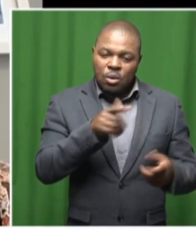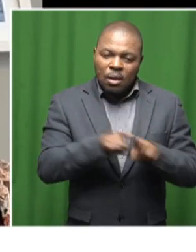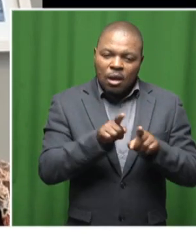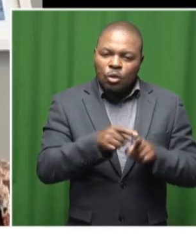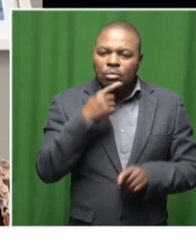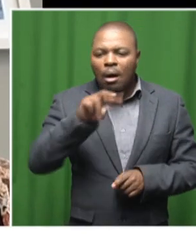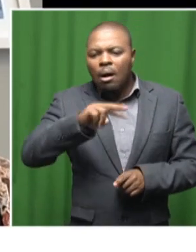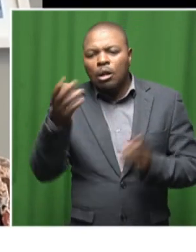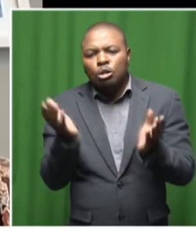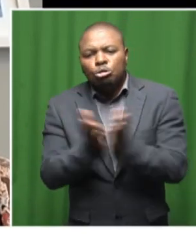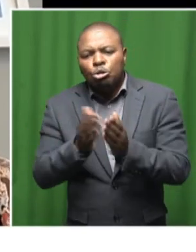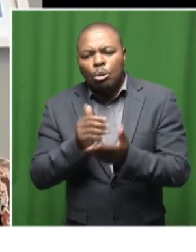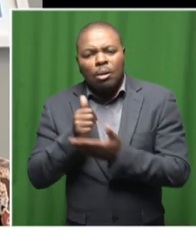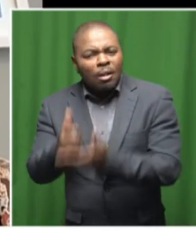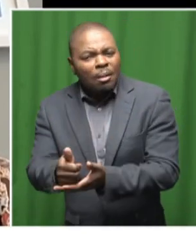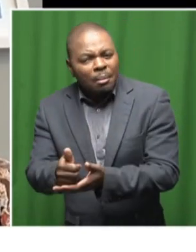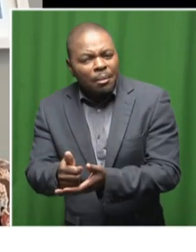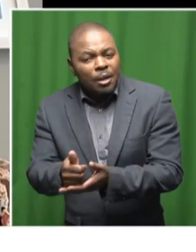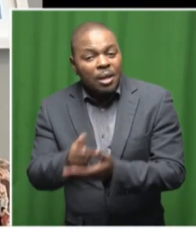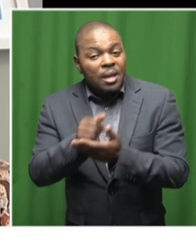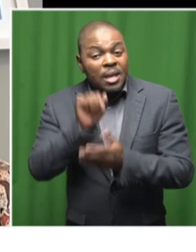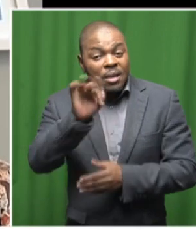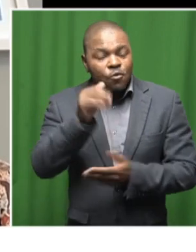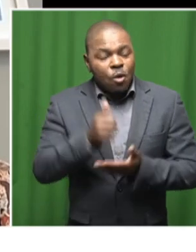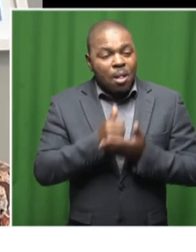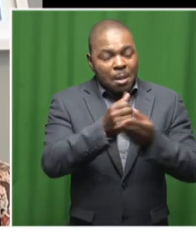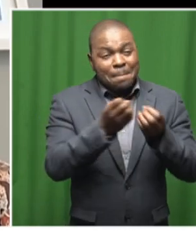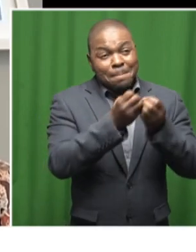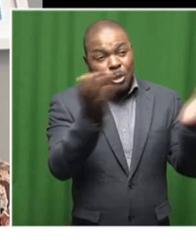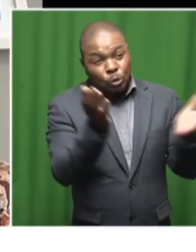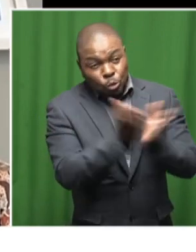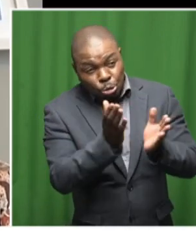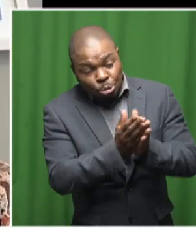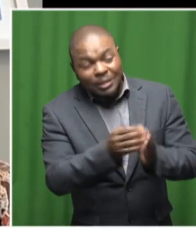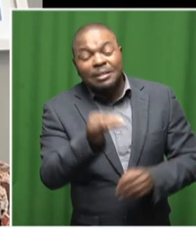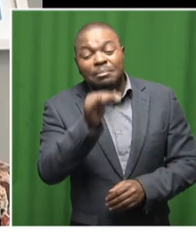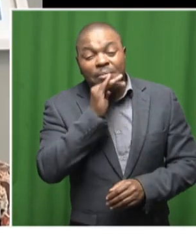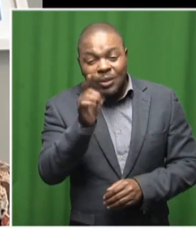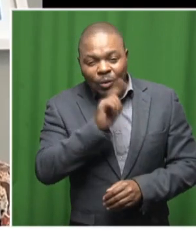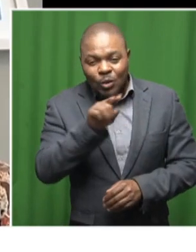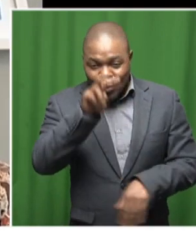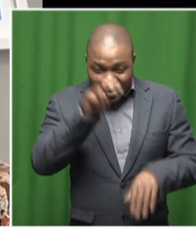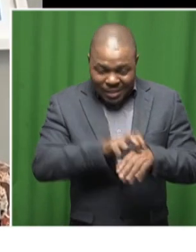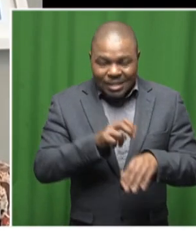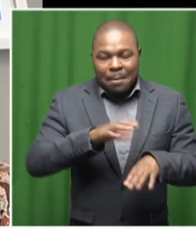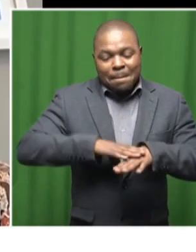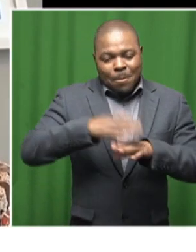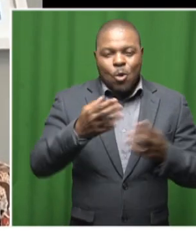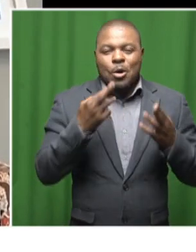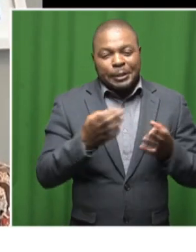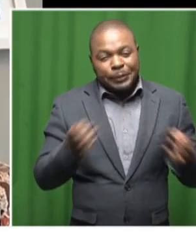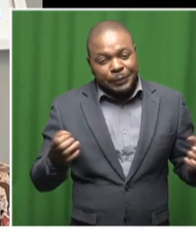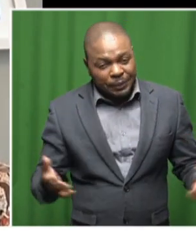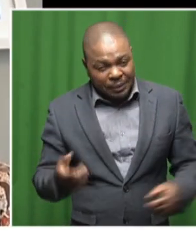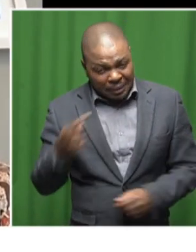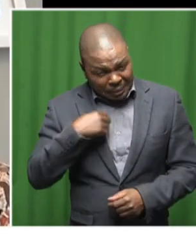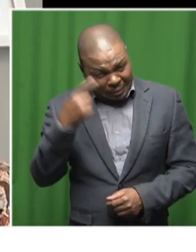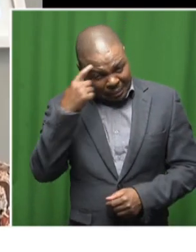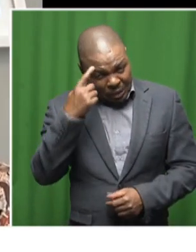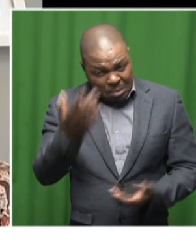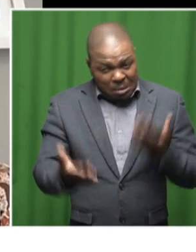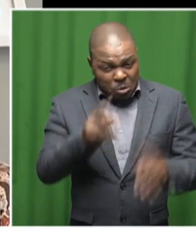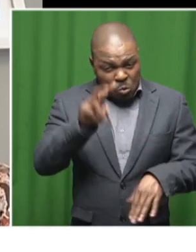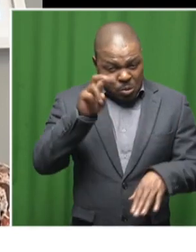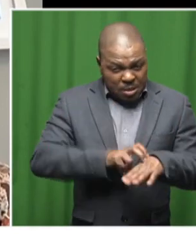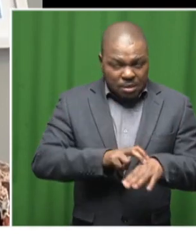another school, and helping as many schools as possible really does take a great deal of resources. And I suppose that you might